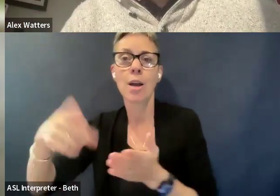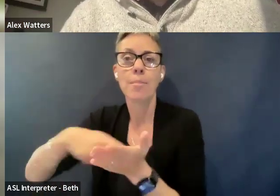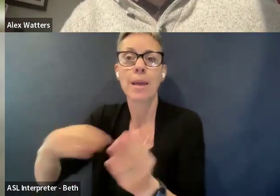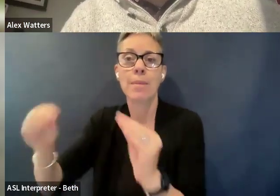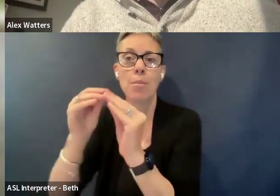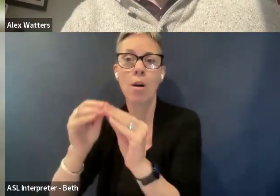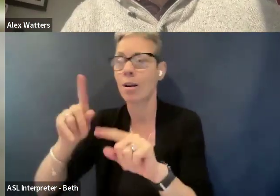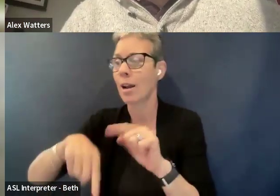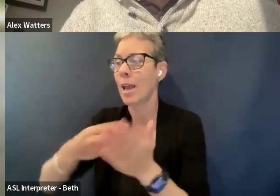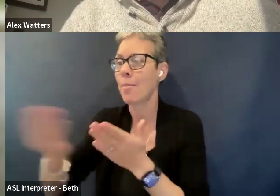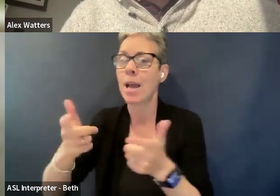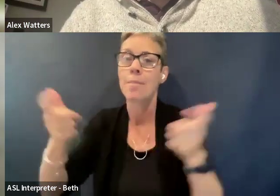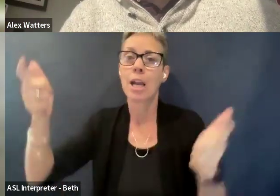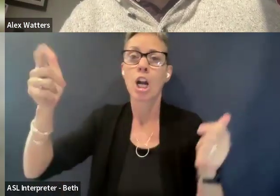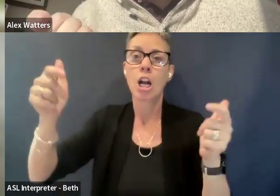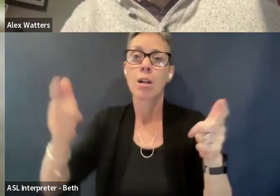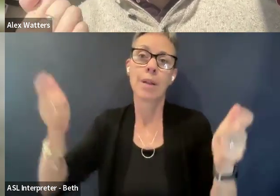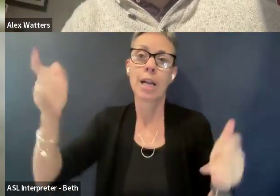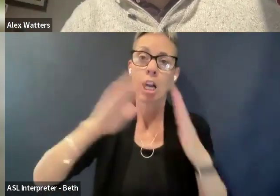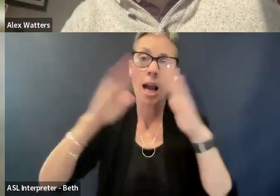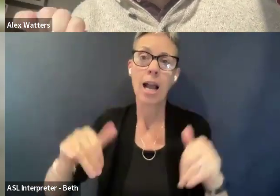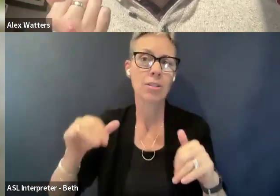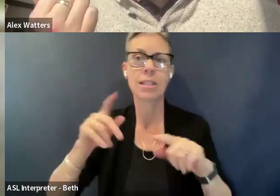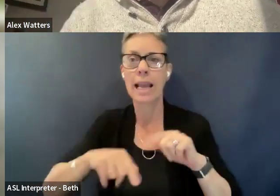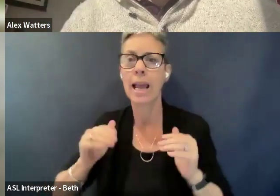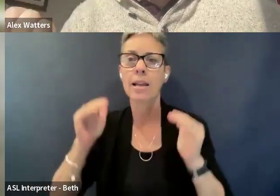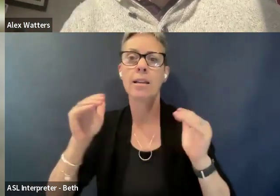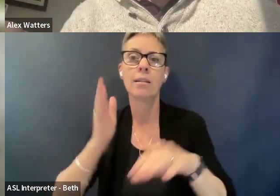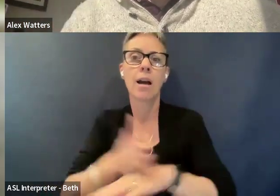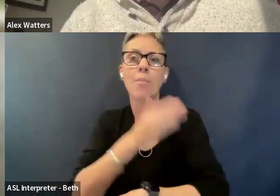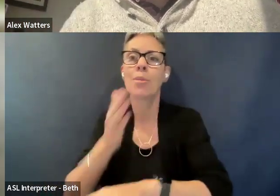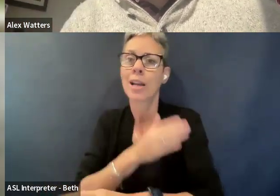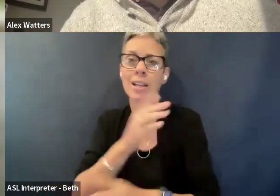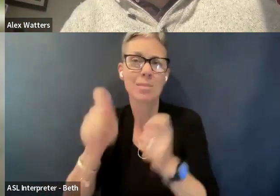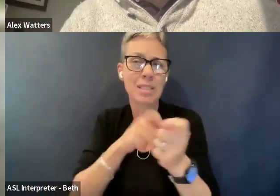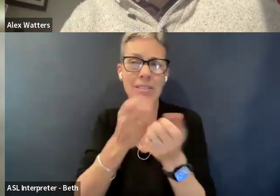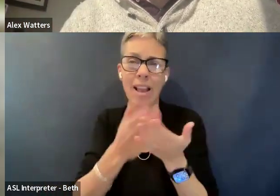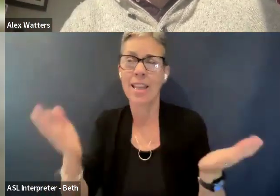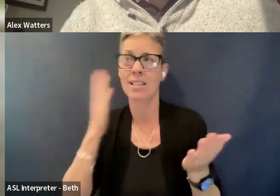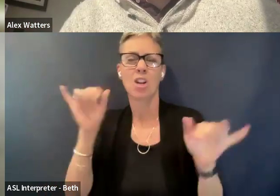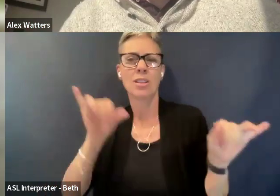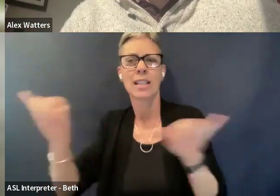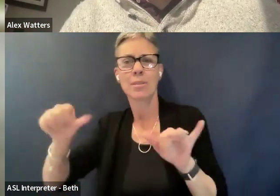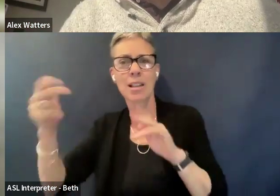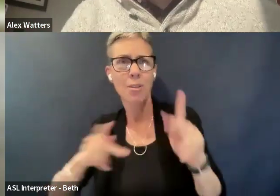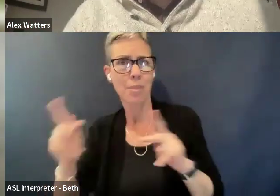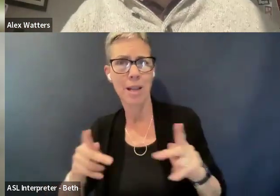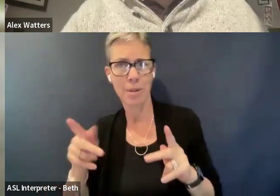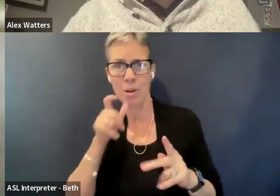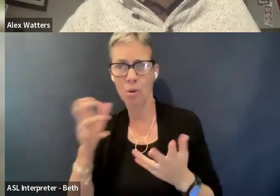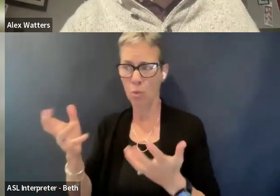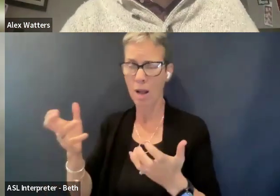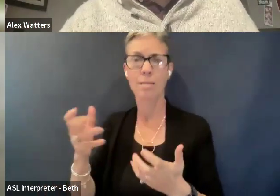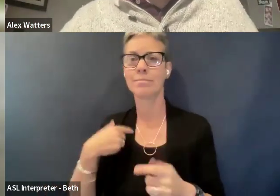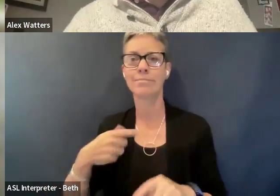house. I can't upgrade different things. I can't do the things that anyone trying to make a full living would want to do. I can't even